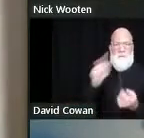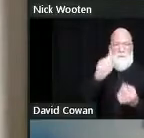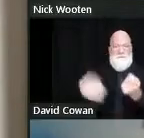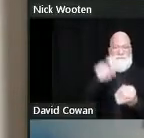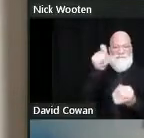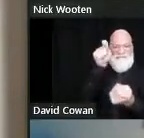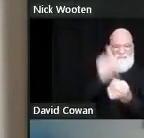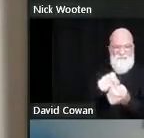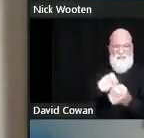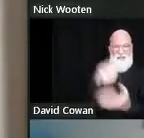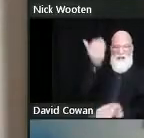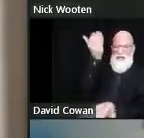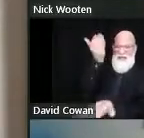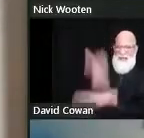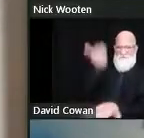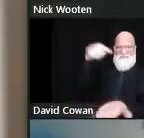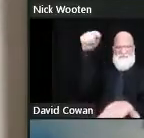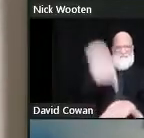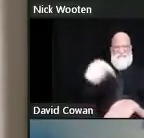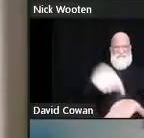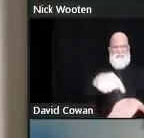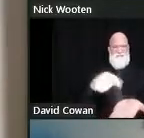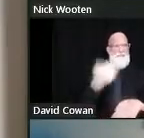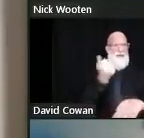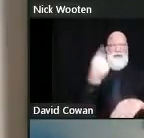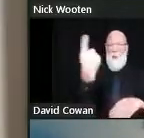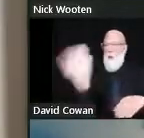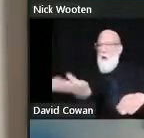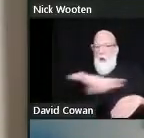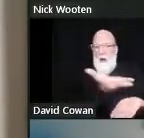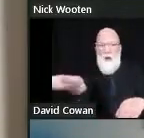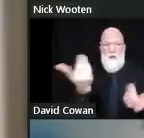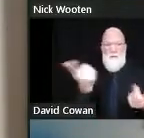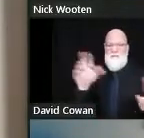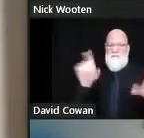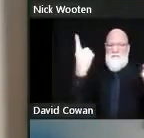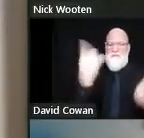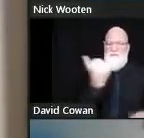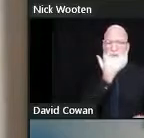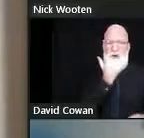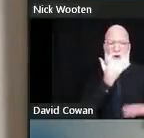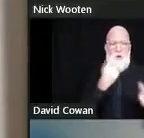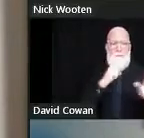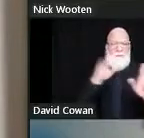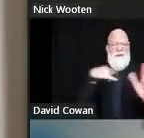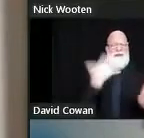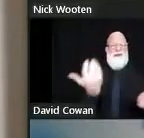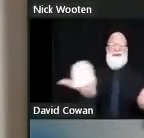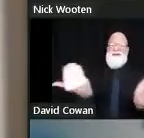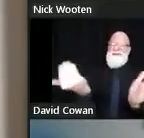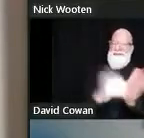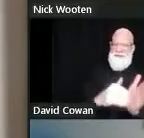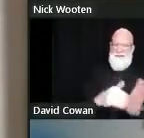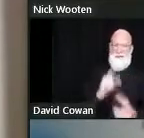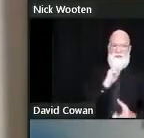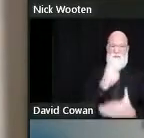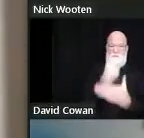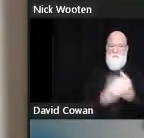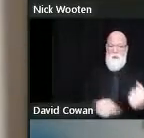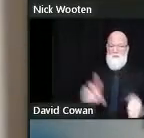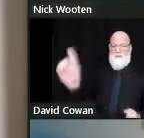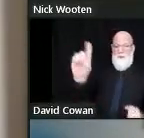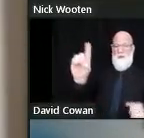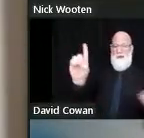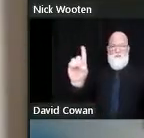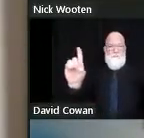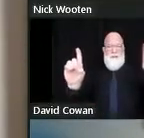anything wrong and again both parties had the opportunity to view this in real time when it was being done both of them made I assume